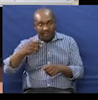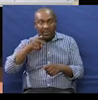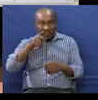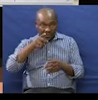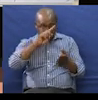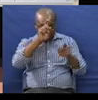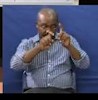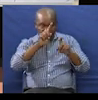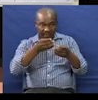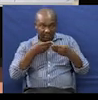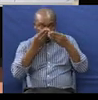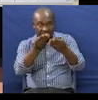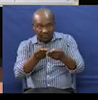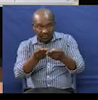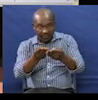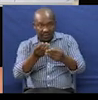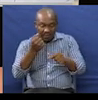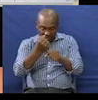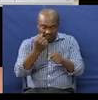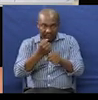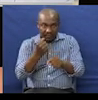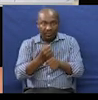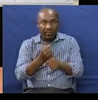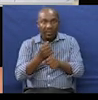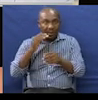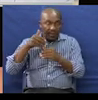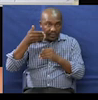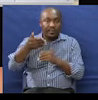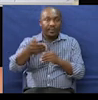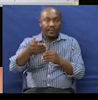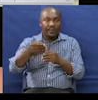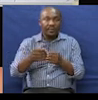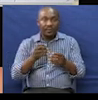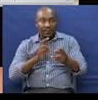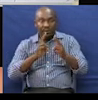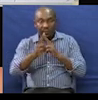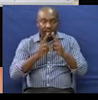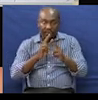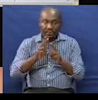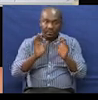with our lesson. Now, I give you an assignment.